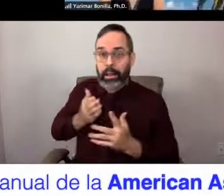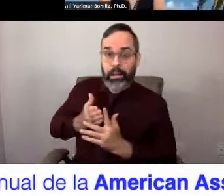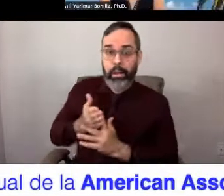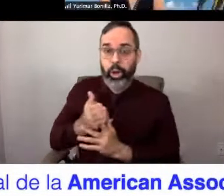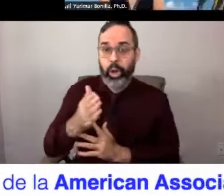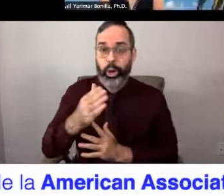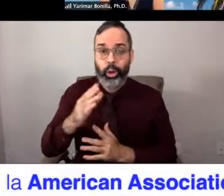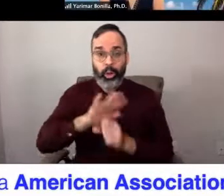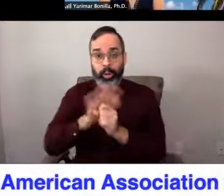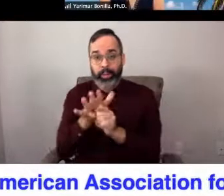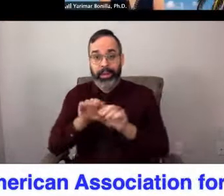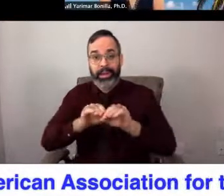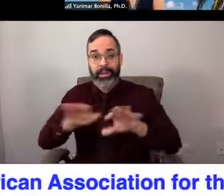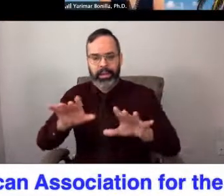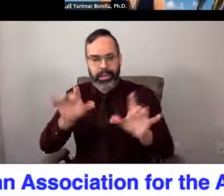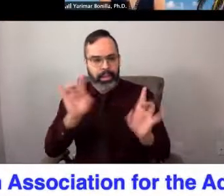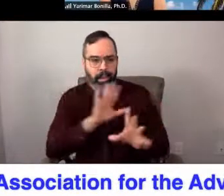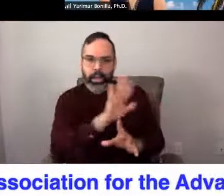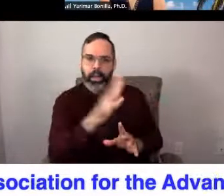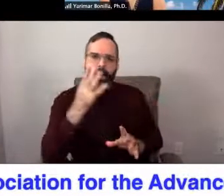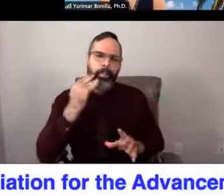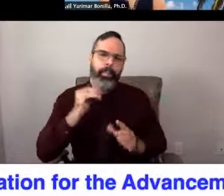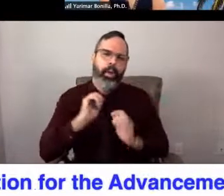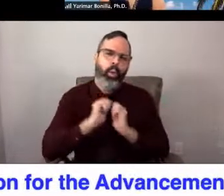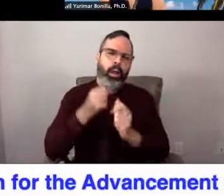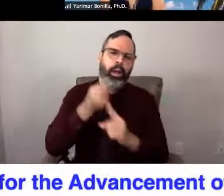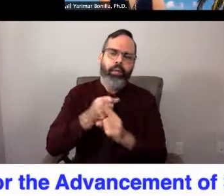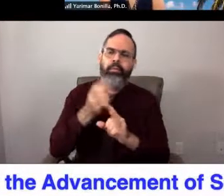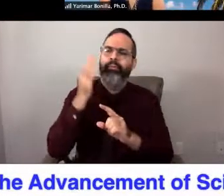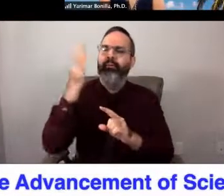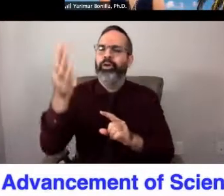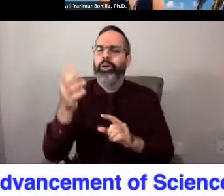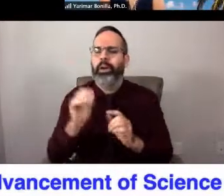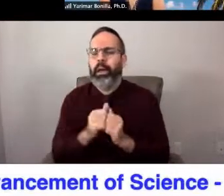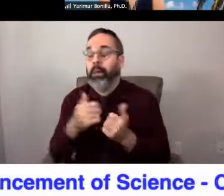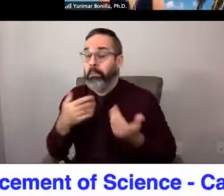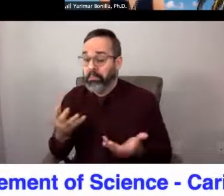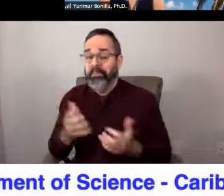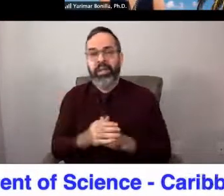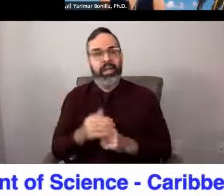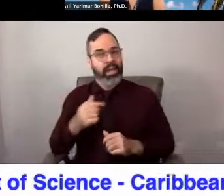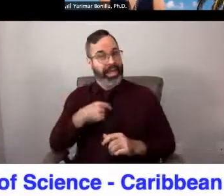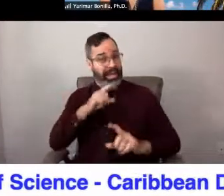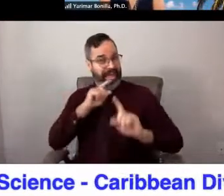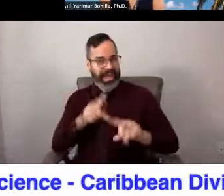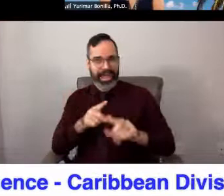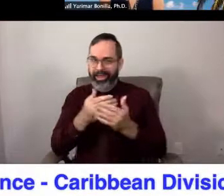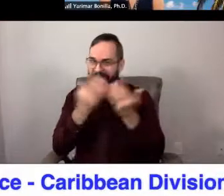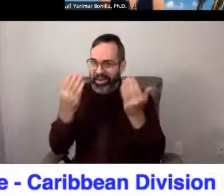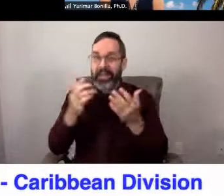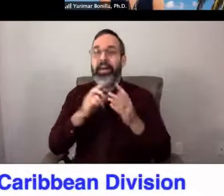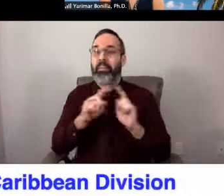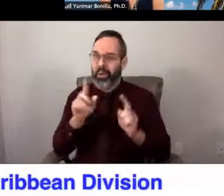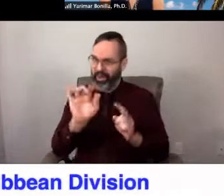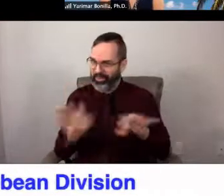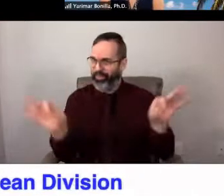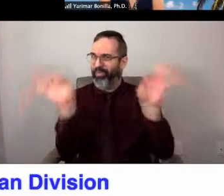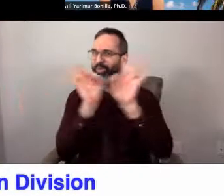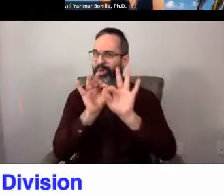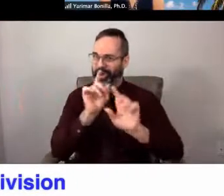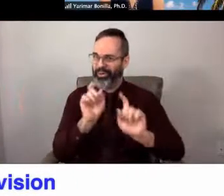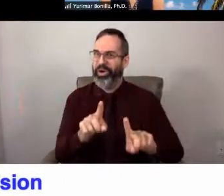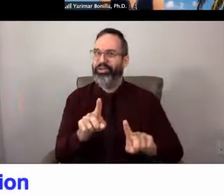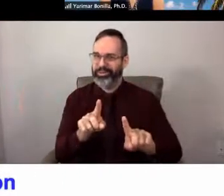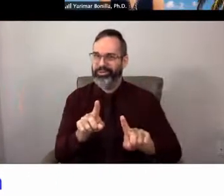I mean, I don't think I have the answer yet, but it's certainly a question that we need to be asking. You know, in Puerto Rico,